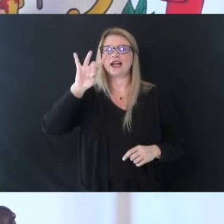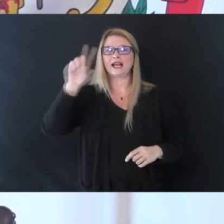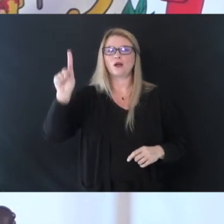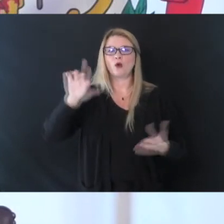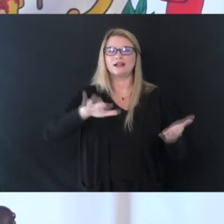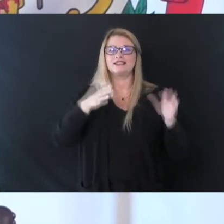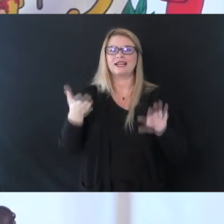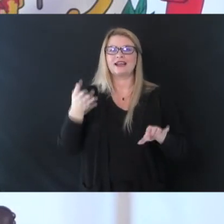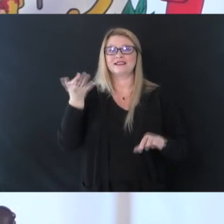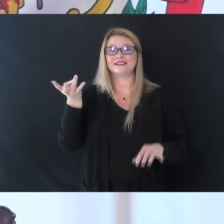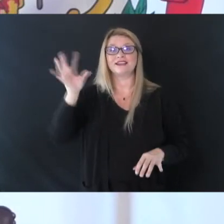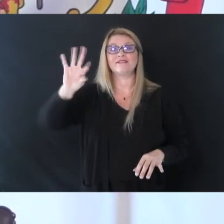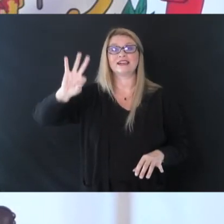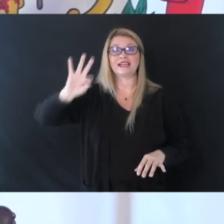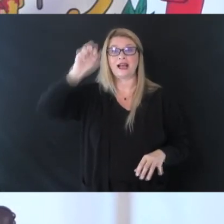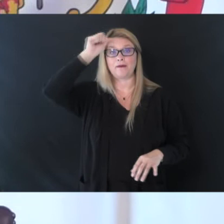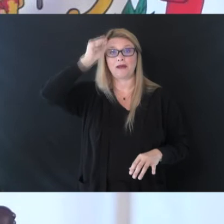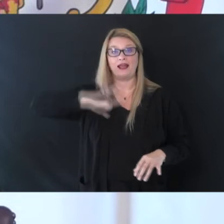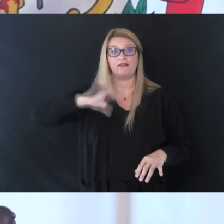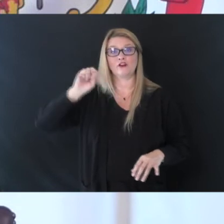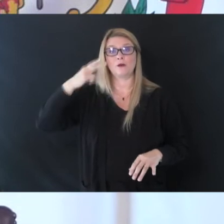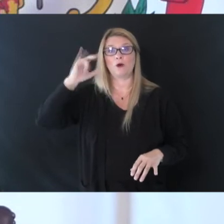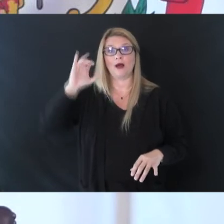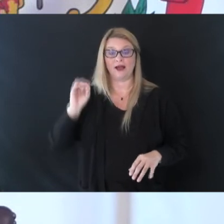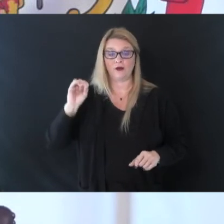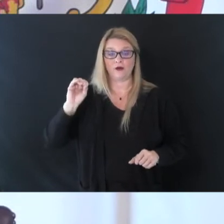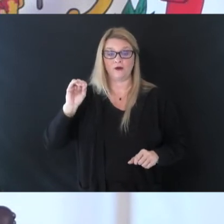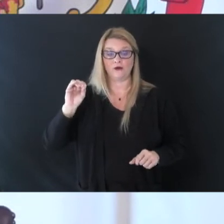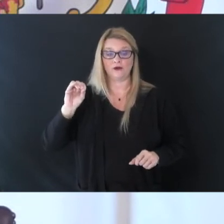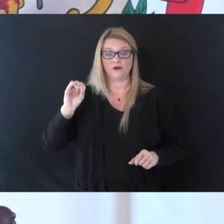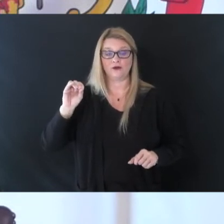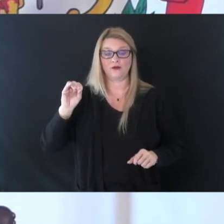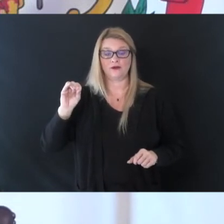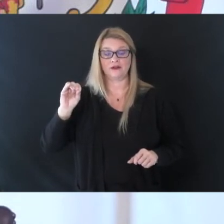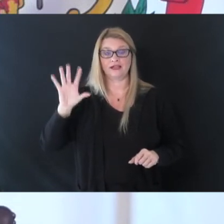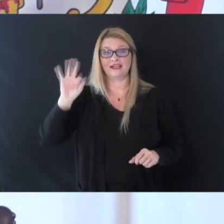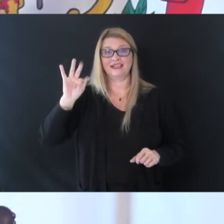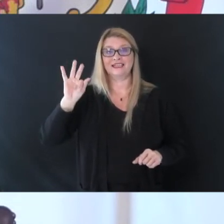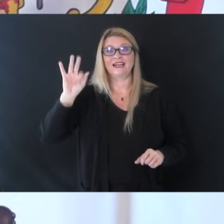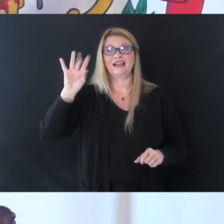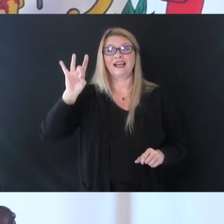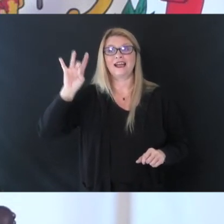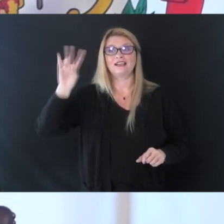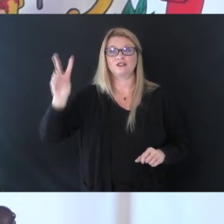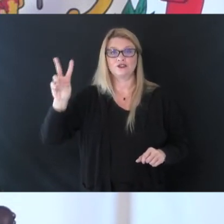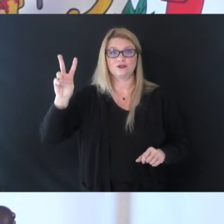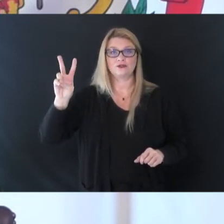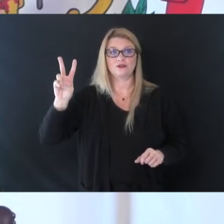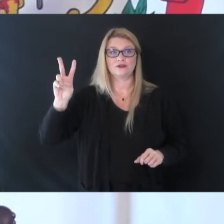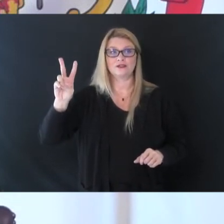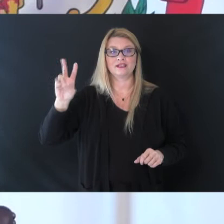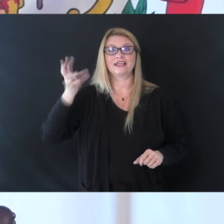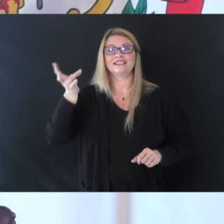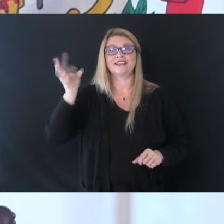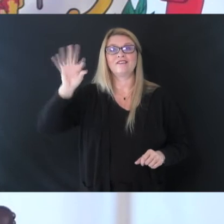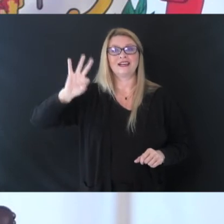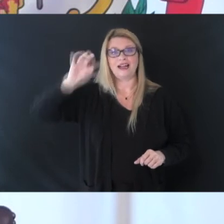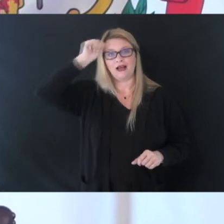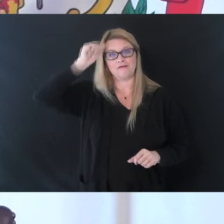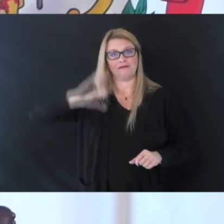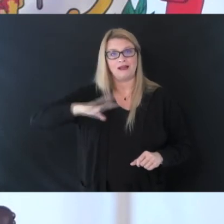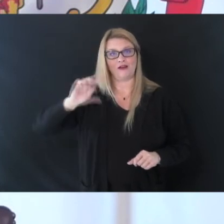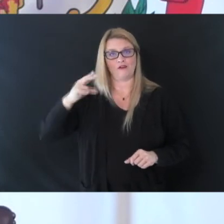was a 79-year-old male from Ohio County. I read the 1982nd death is also a 79-year-old